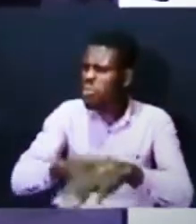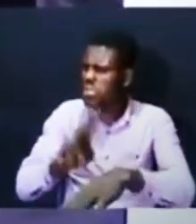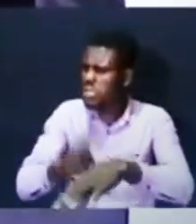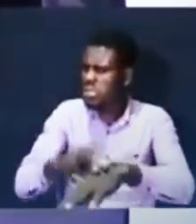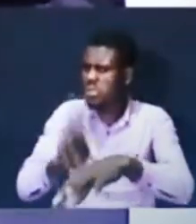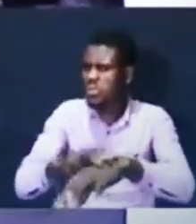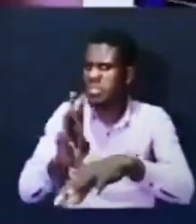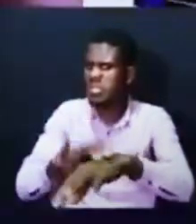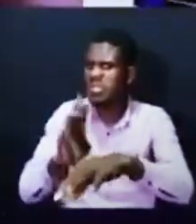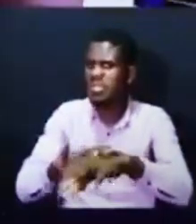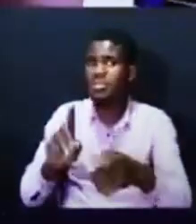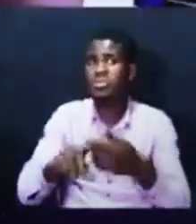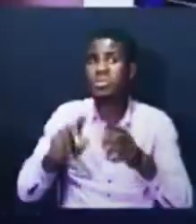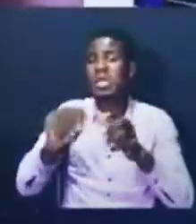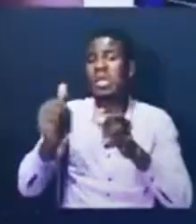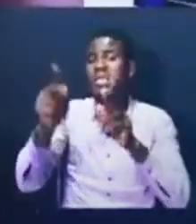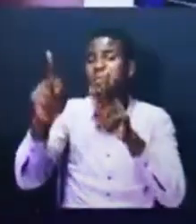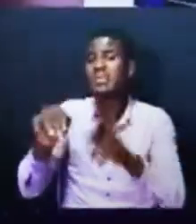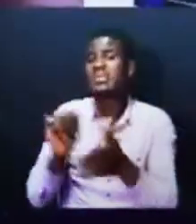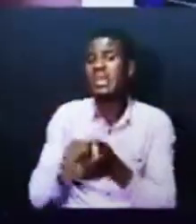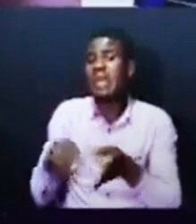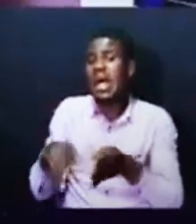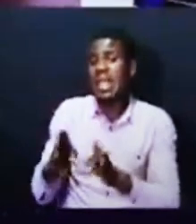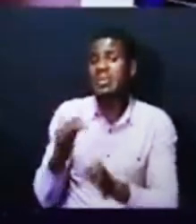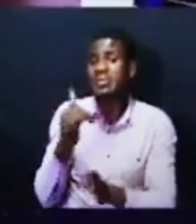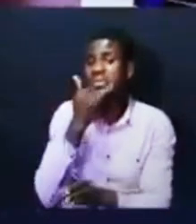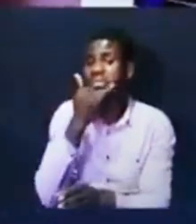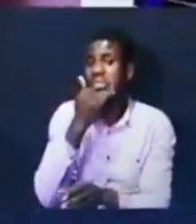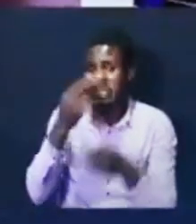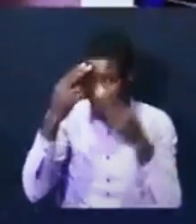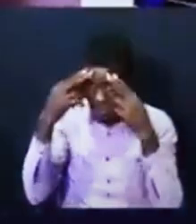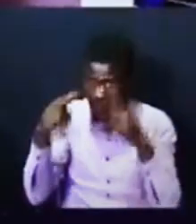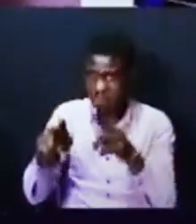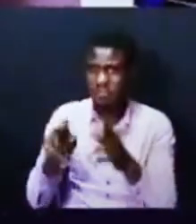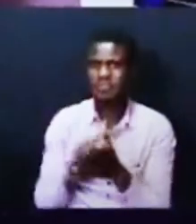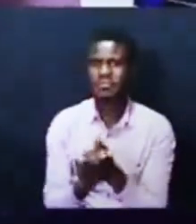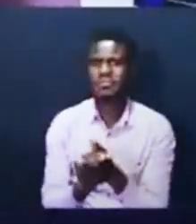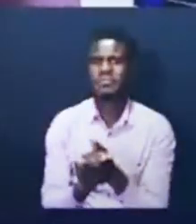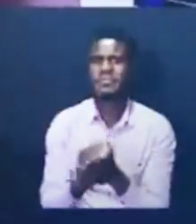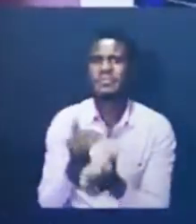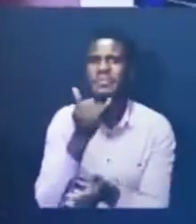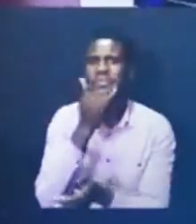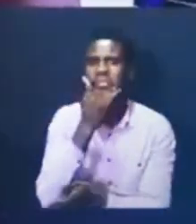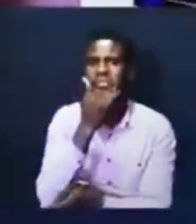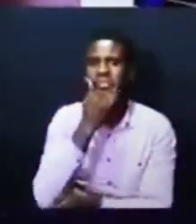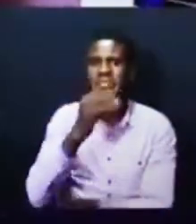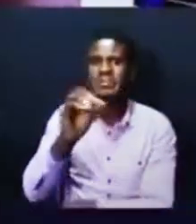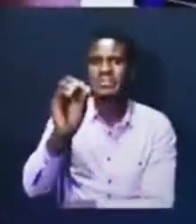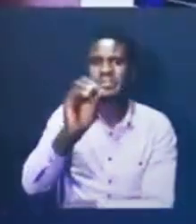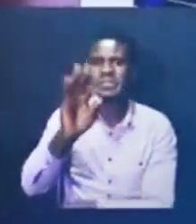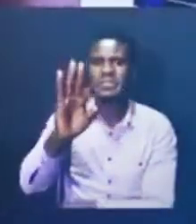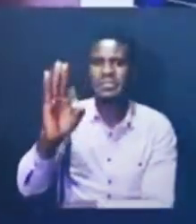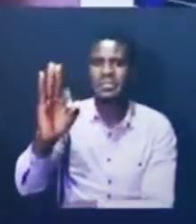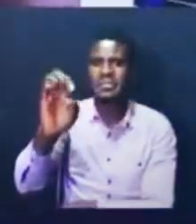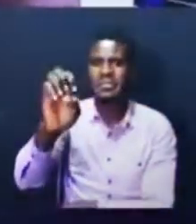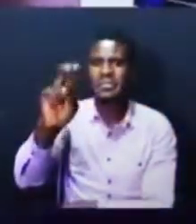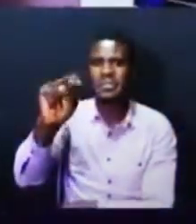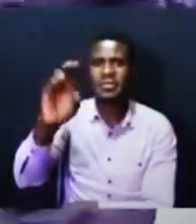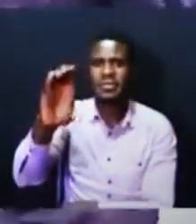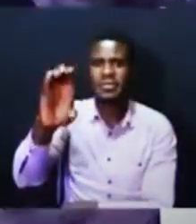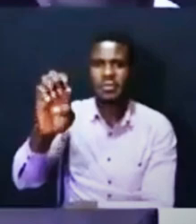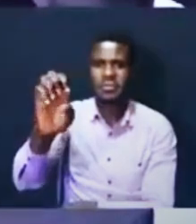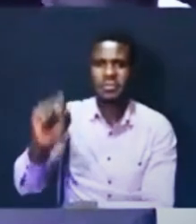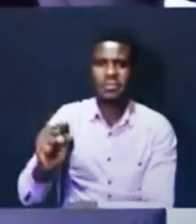kan ye no behwa ye di komo afansin san a edikan ho ne mom de toso mienu no ne a etre ne se de nam ne tso